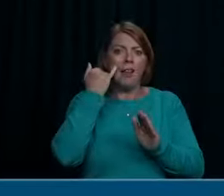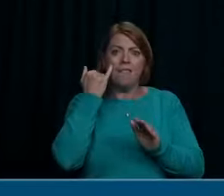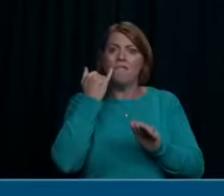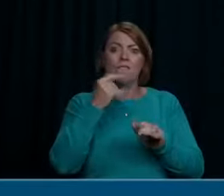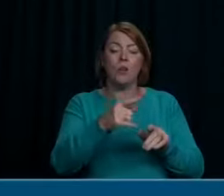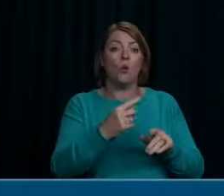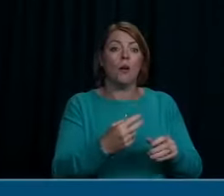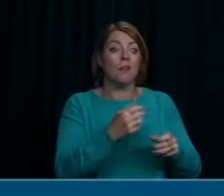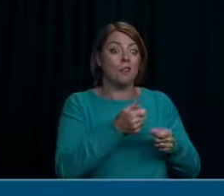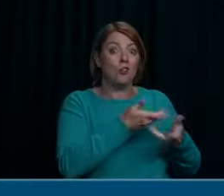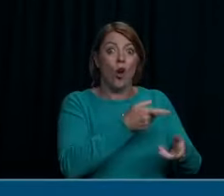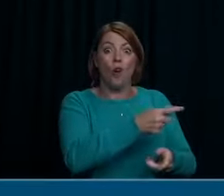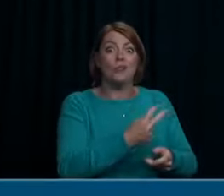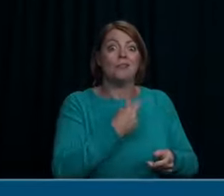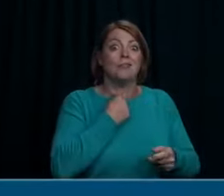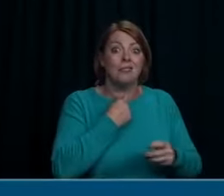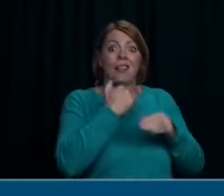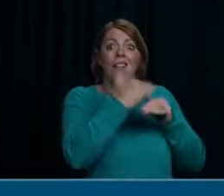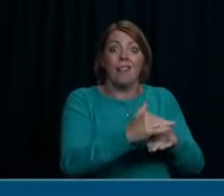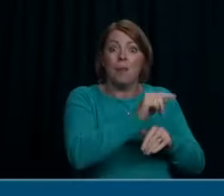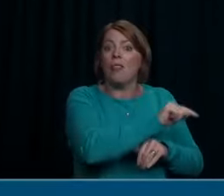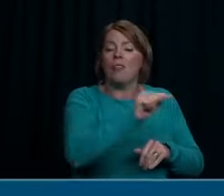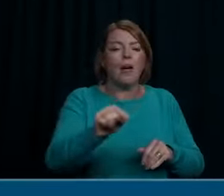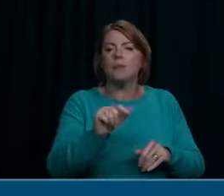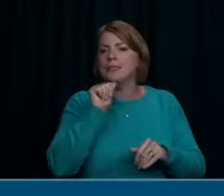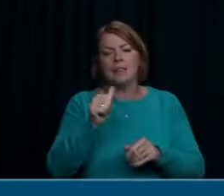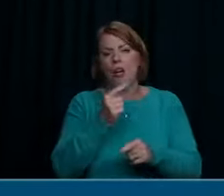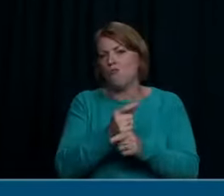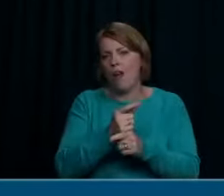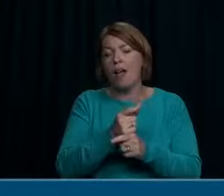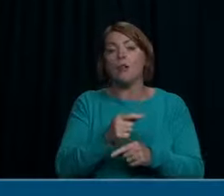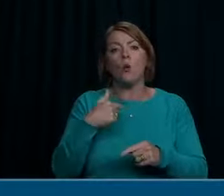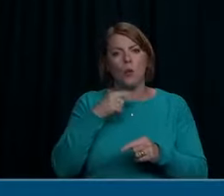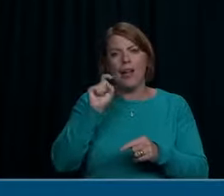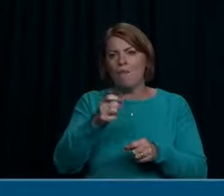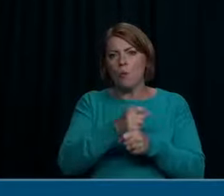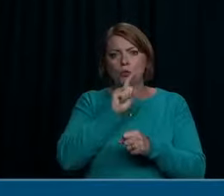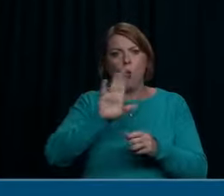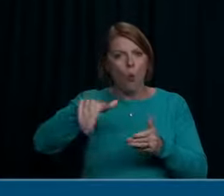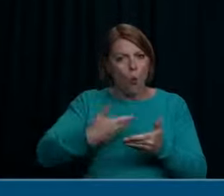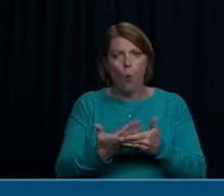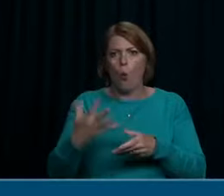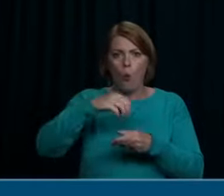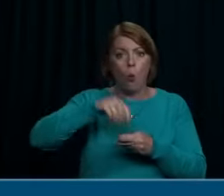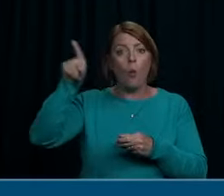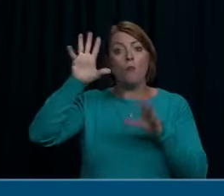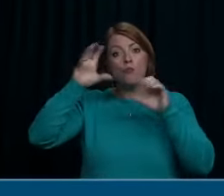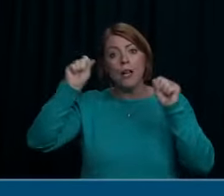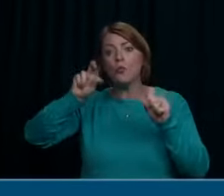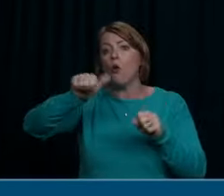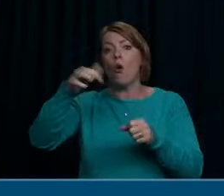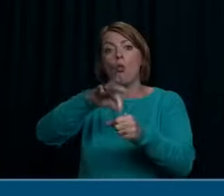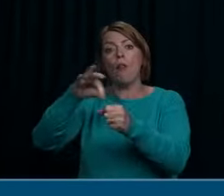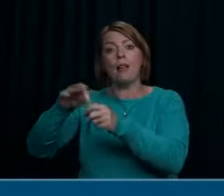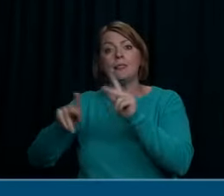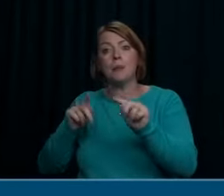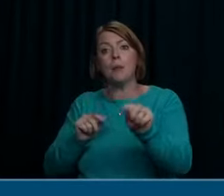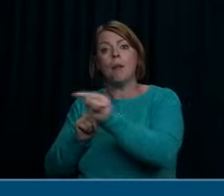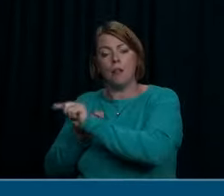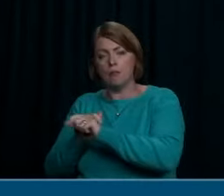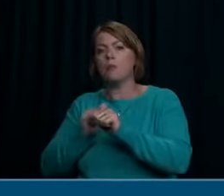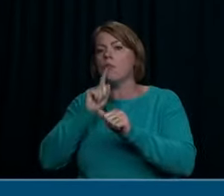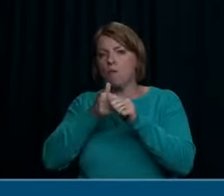do. We need to ensure everyone, including our president and elected officials, are stepping up and following established